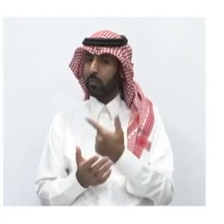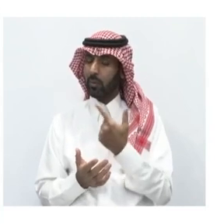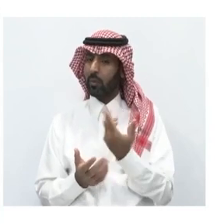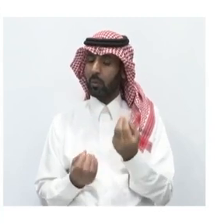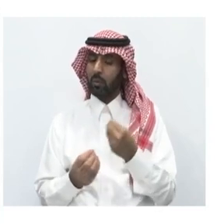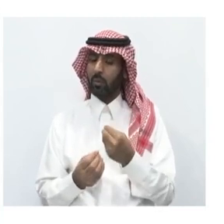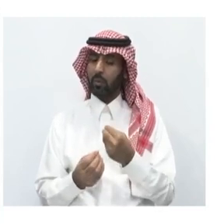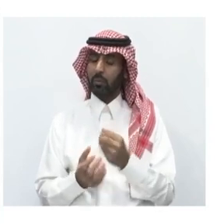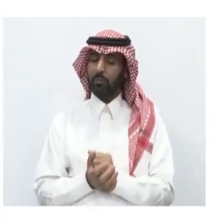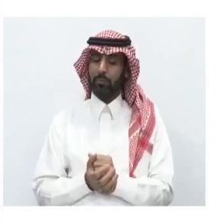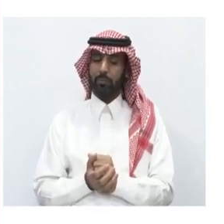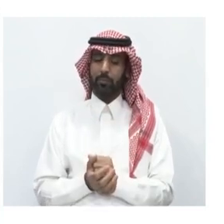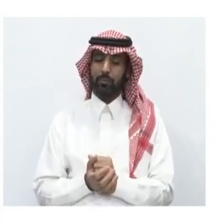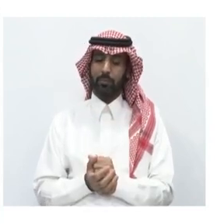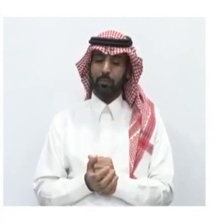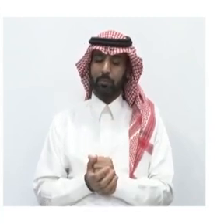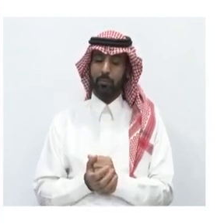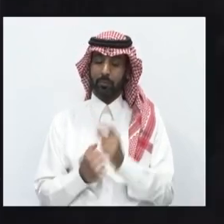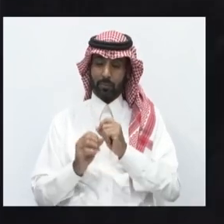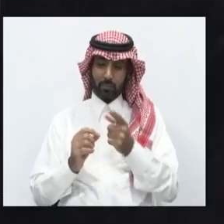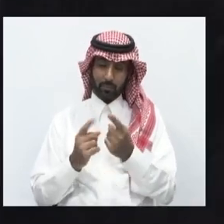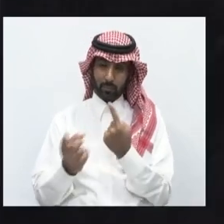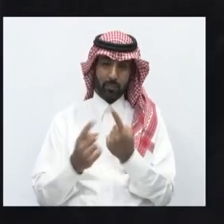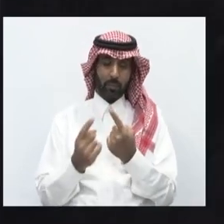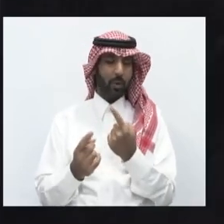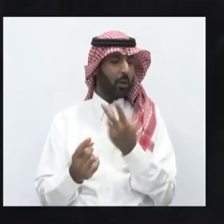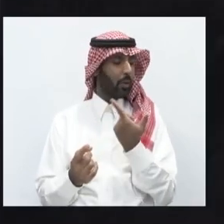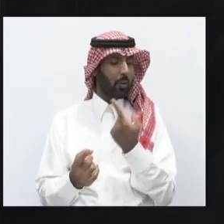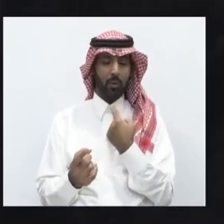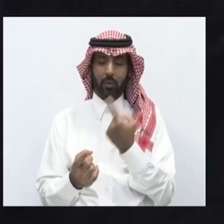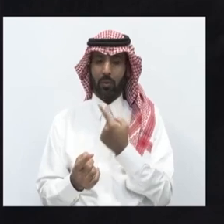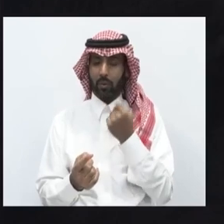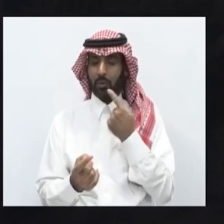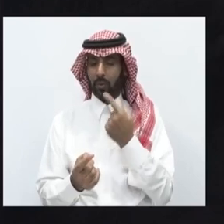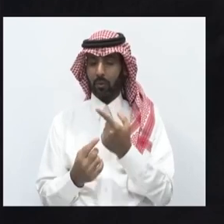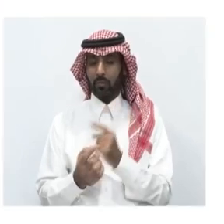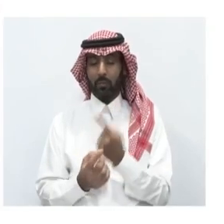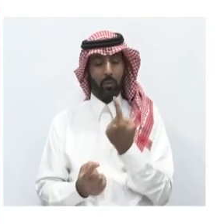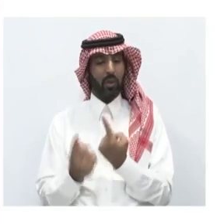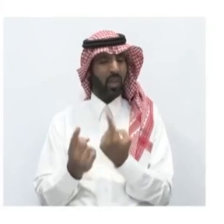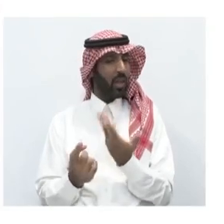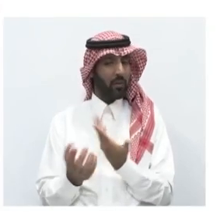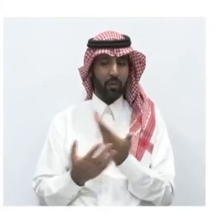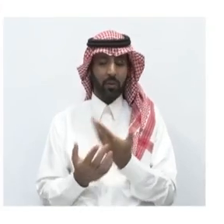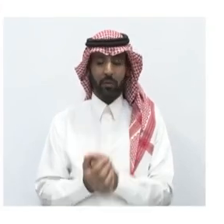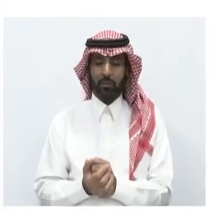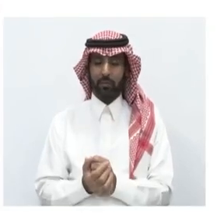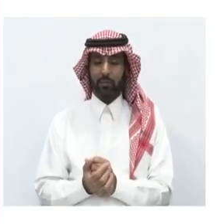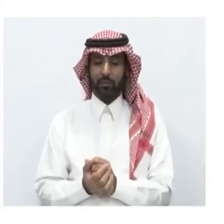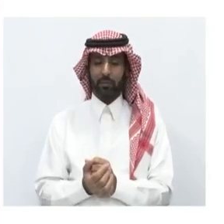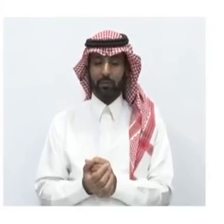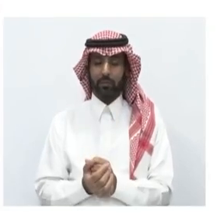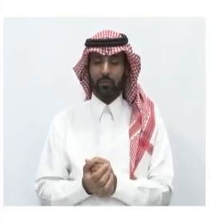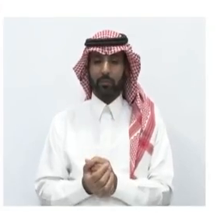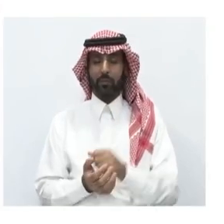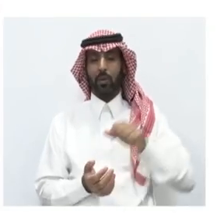So the sentence of adverbs are related to the speaker and his attitude. Some common sentence adverbs here: